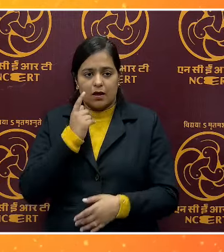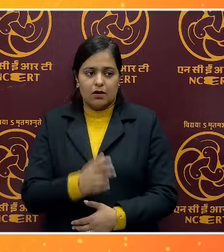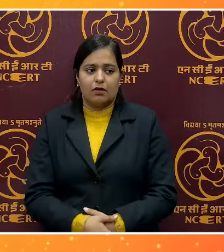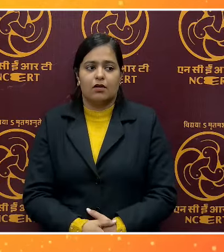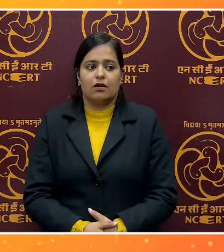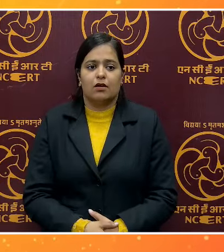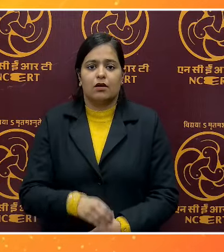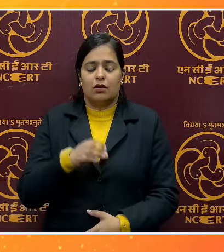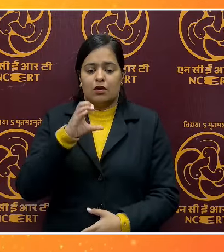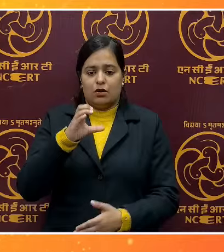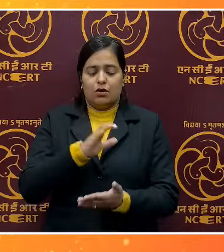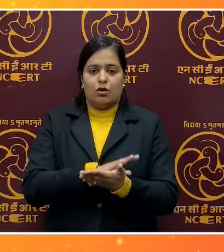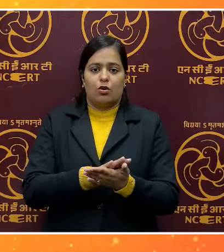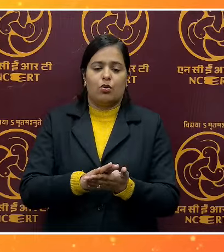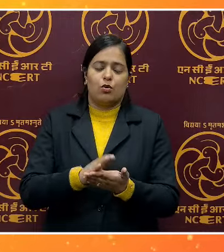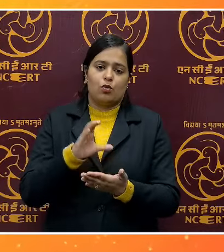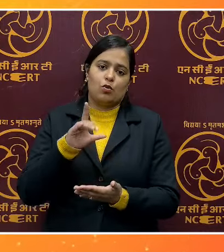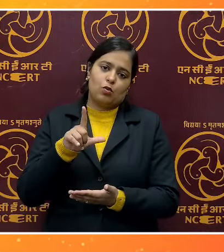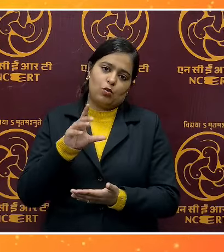chlorido,